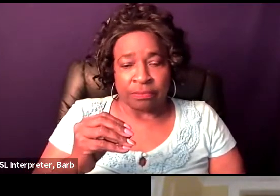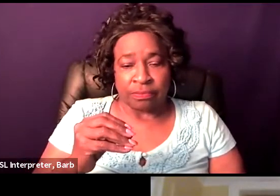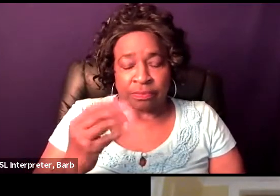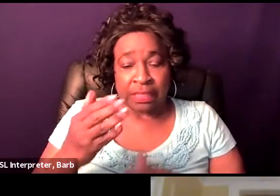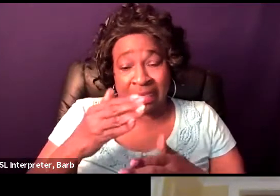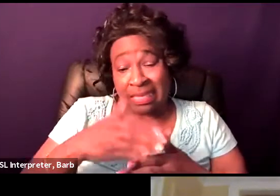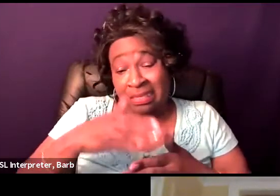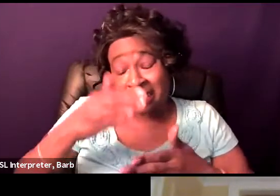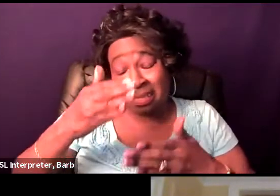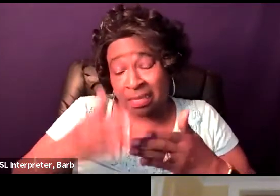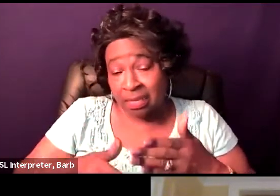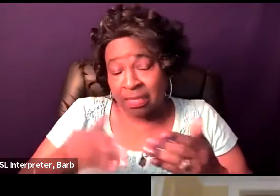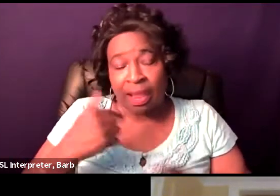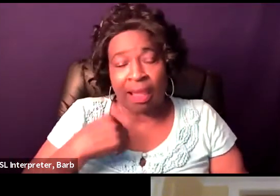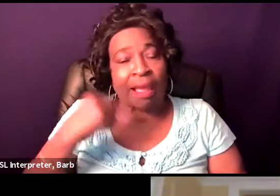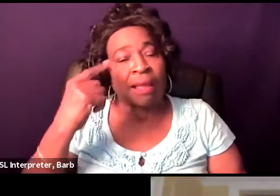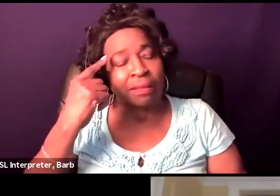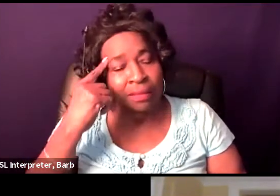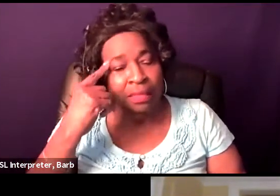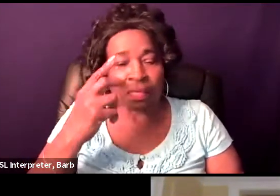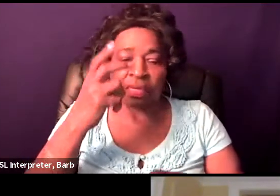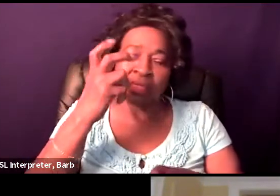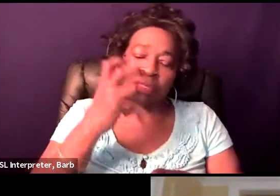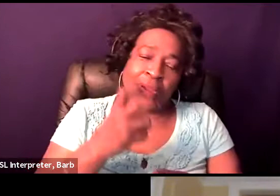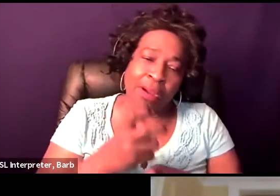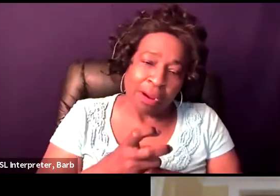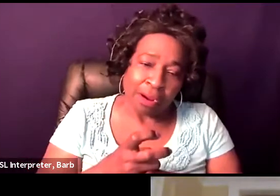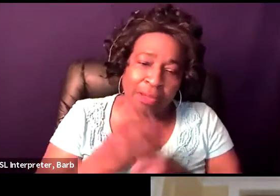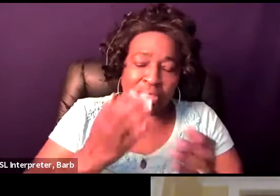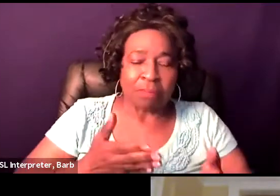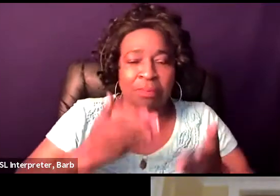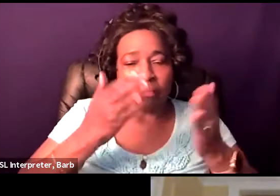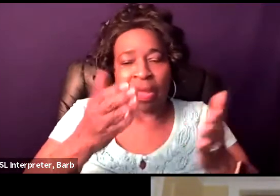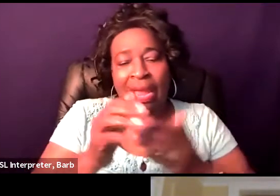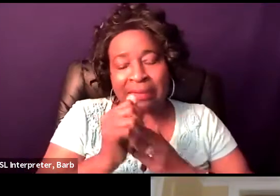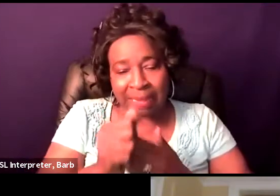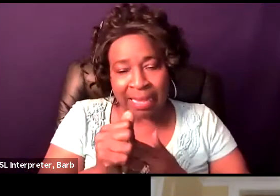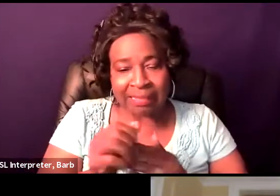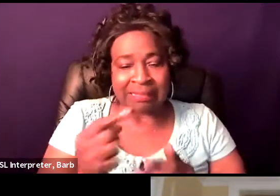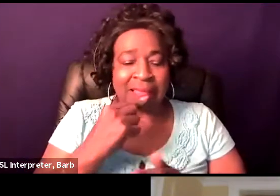end, I think it's hard to provide guidance to say,